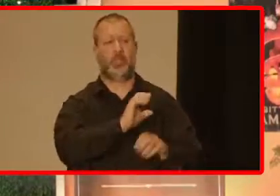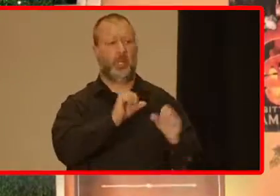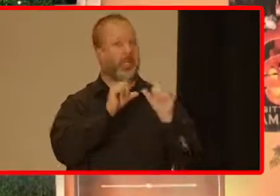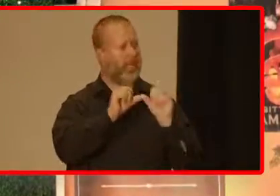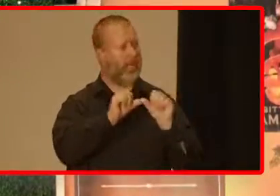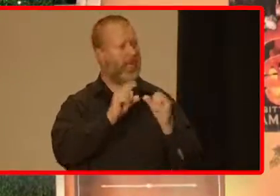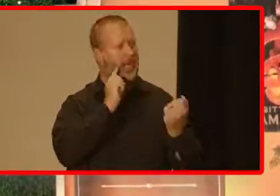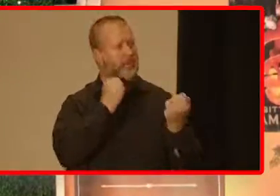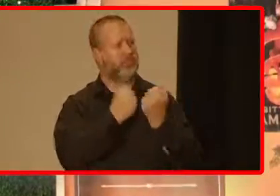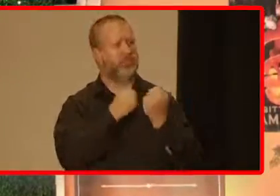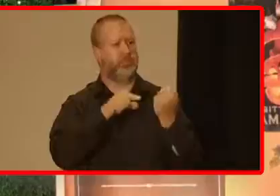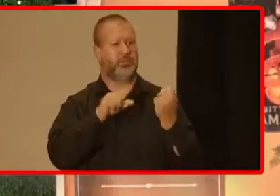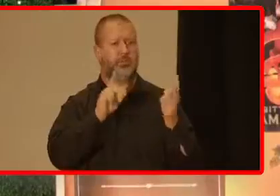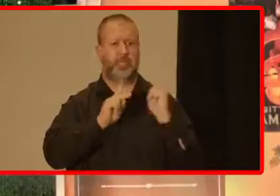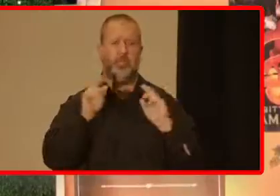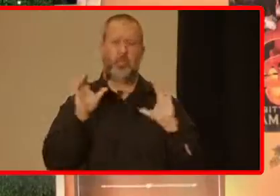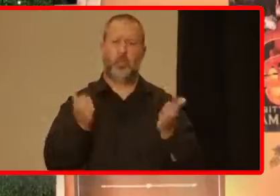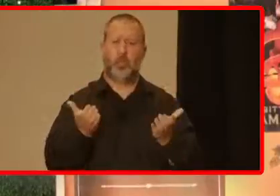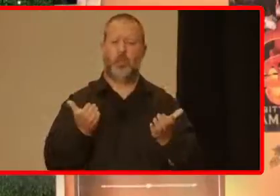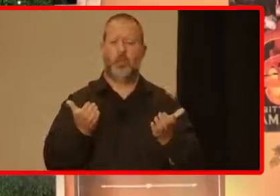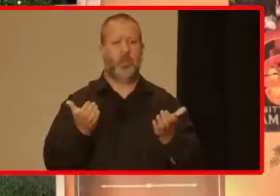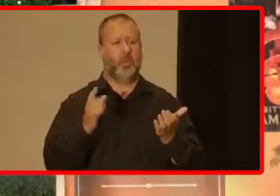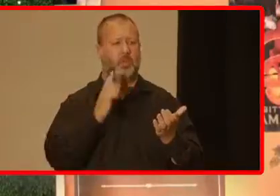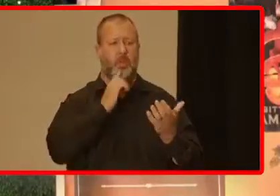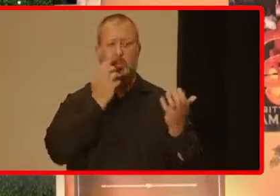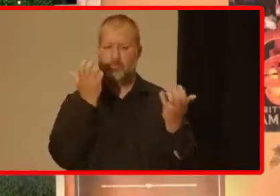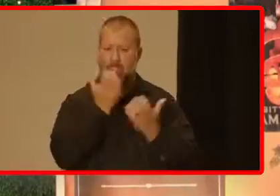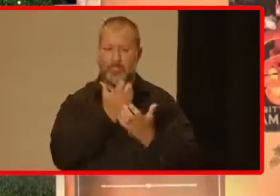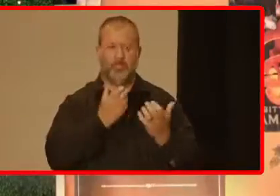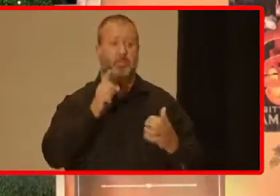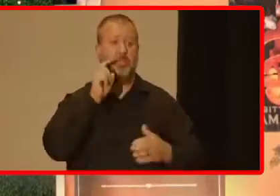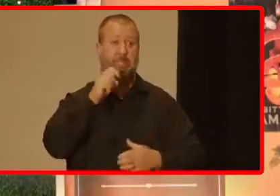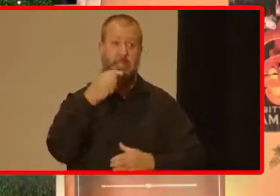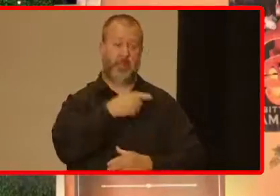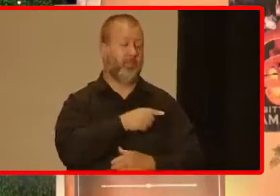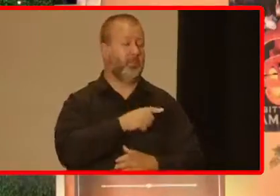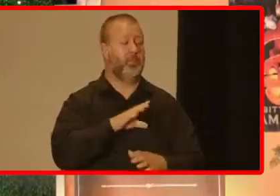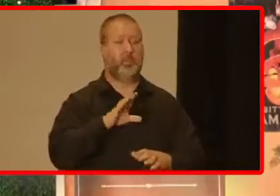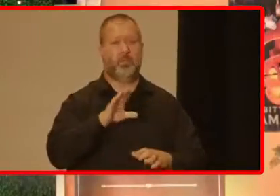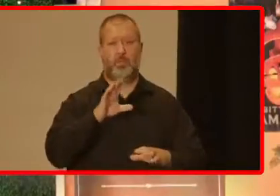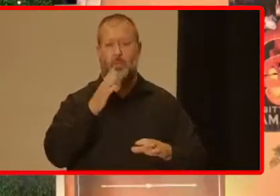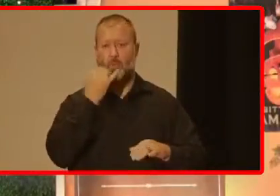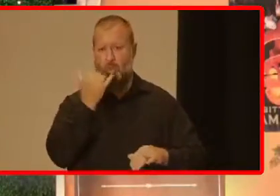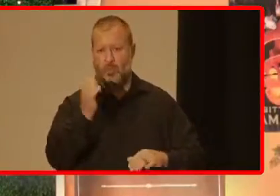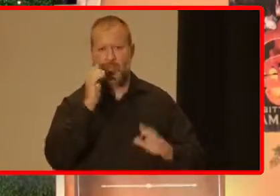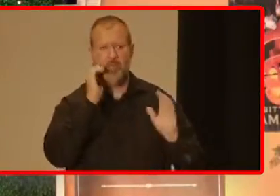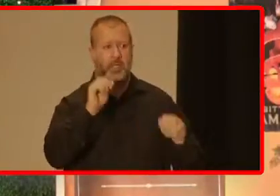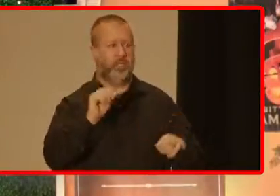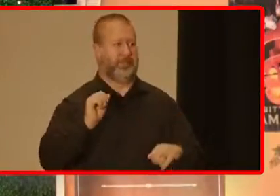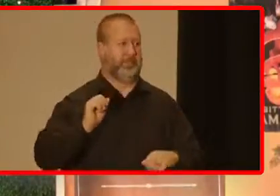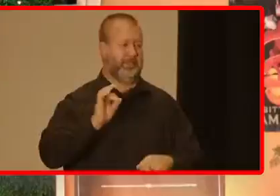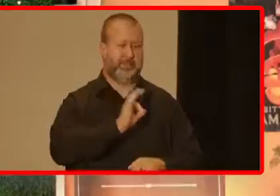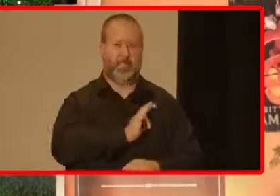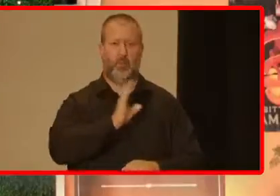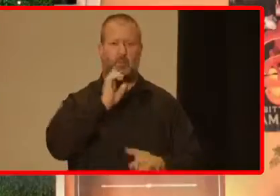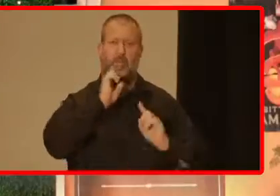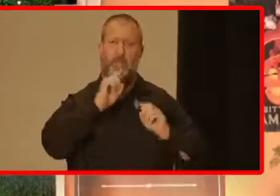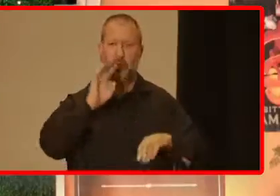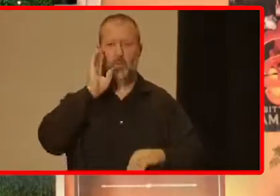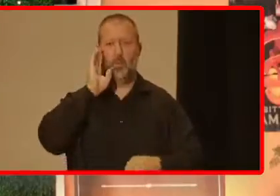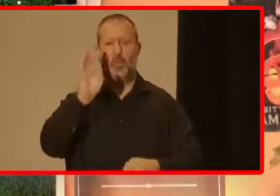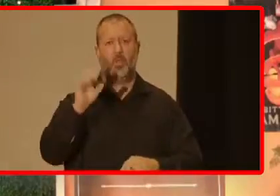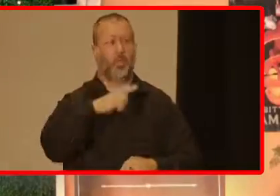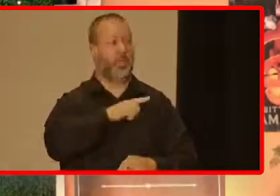continued advocacy for this population, which is totally amazing. If you ever needed him, you call him. His staff, everybody would answer.